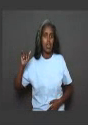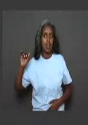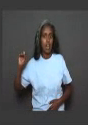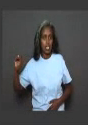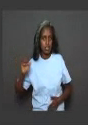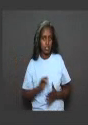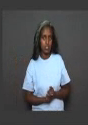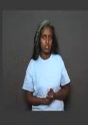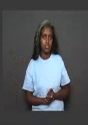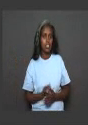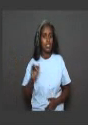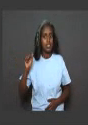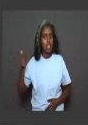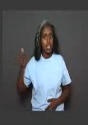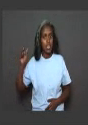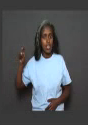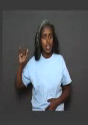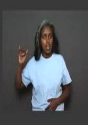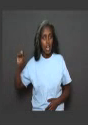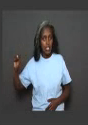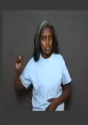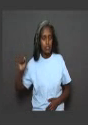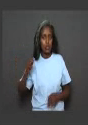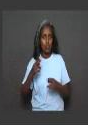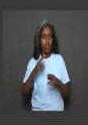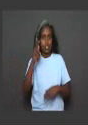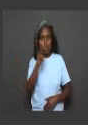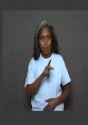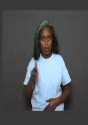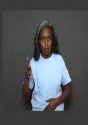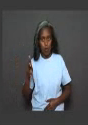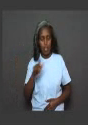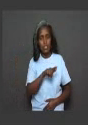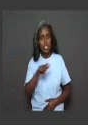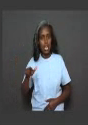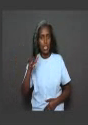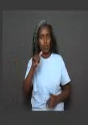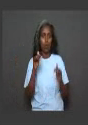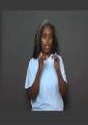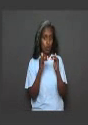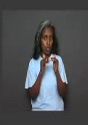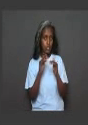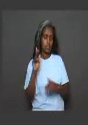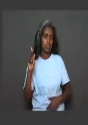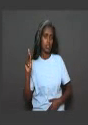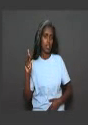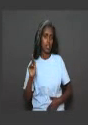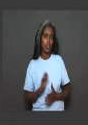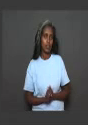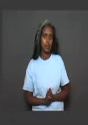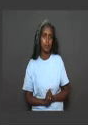The axis of the parabola is the line y equals K.